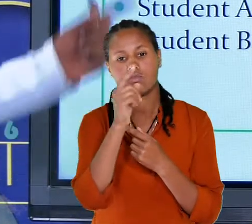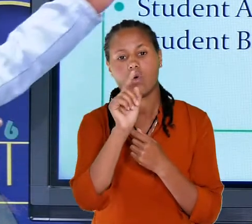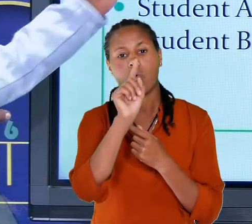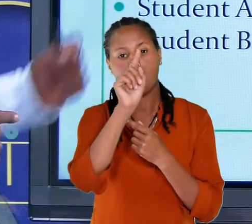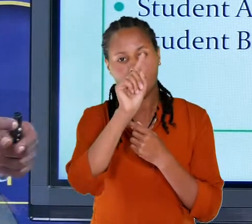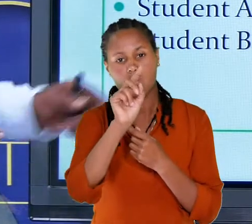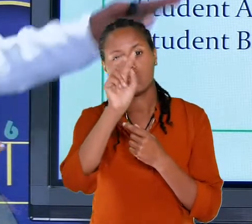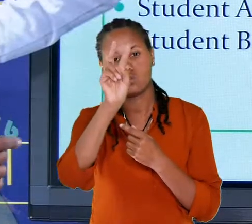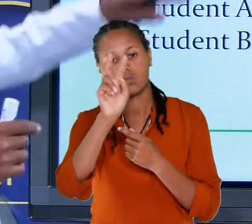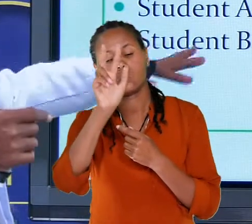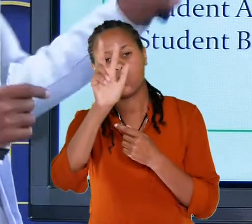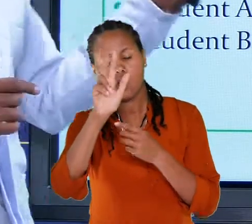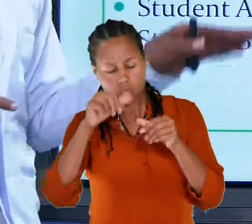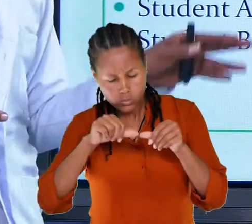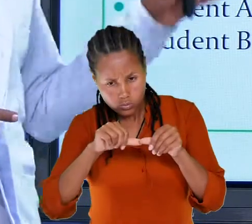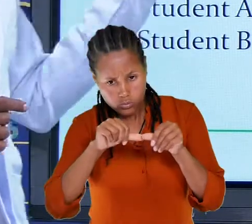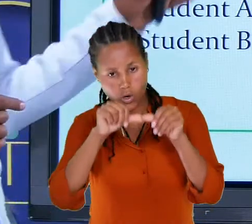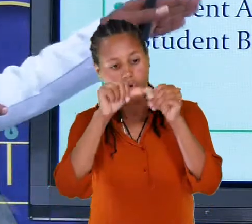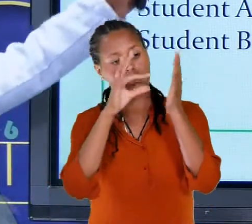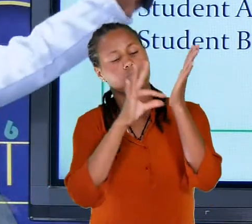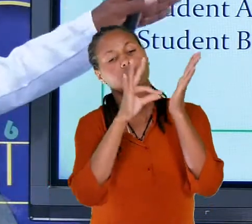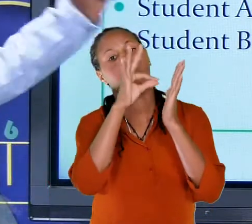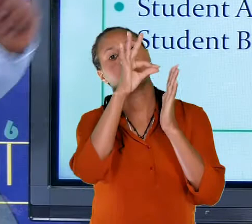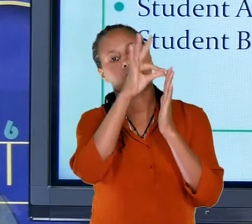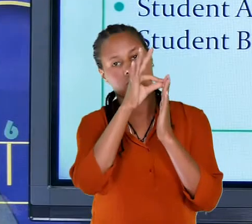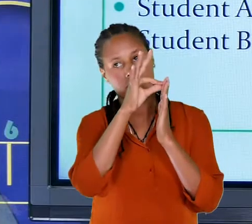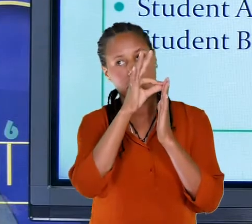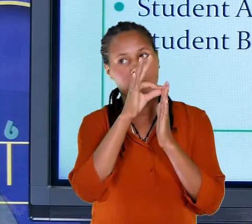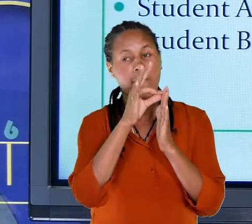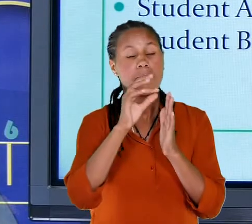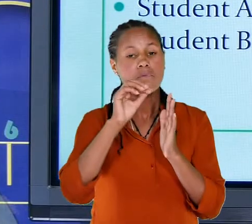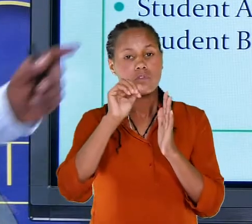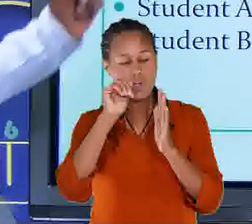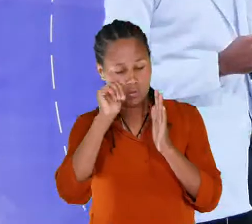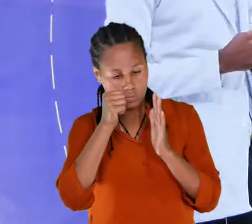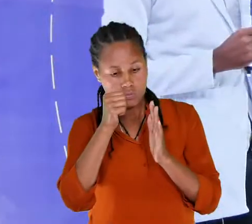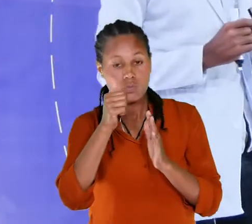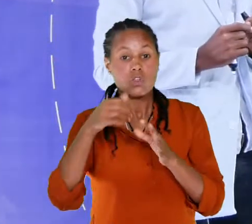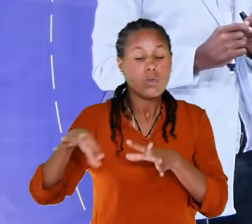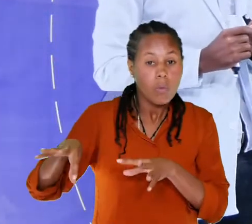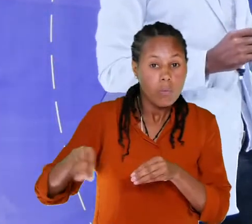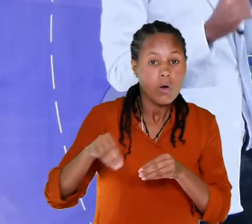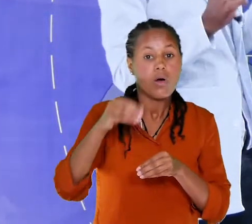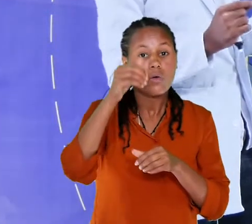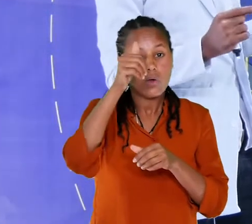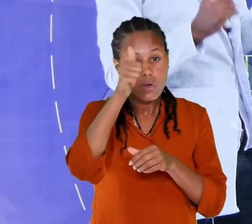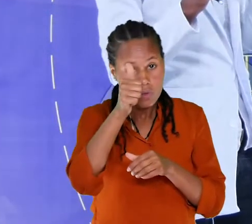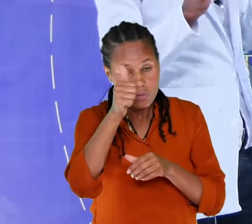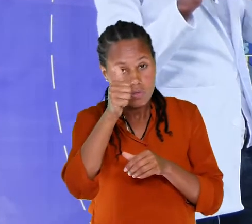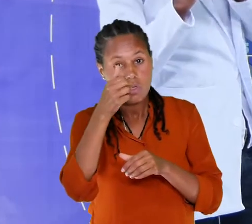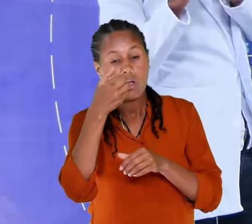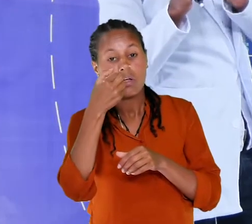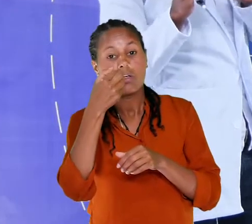that here. Here is a dialogue between student A and student B. Student A is going to